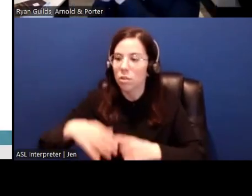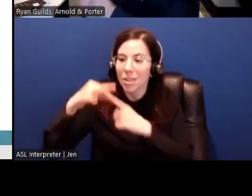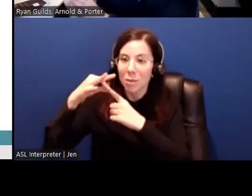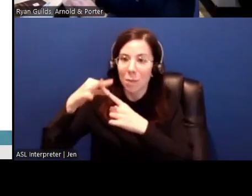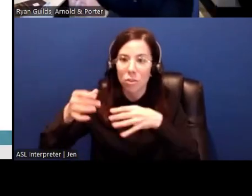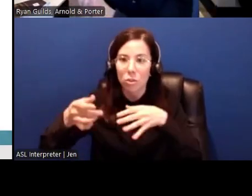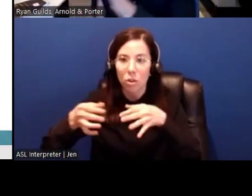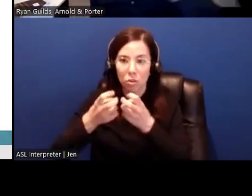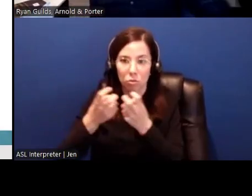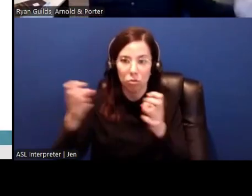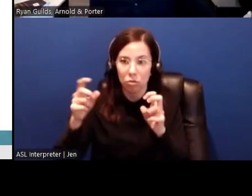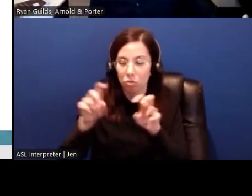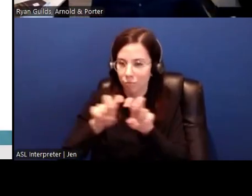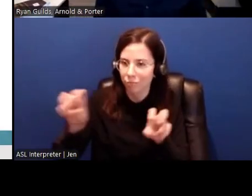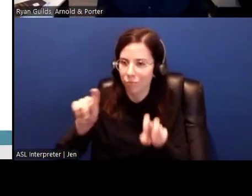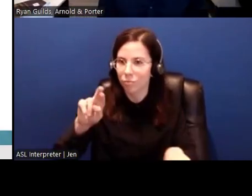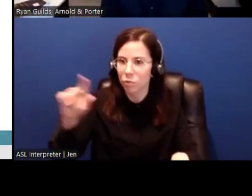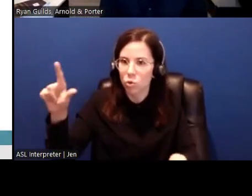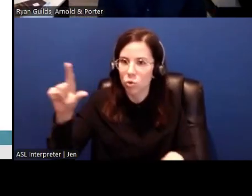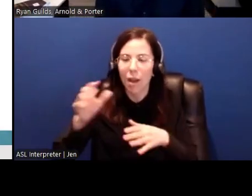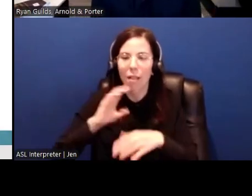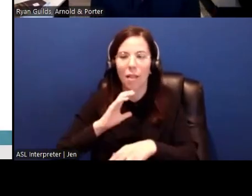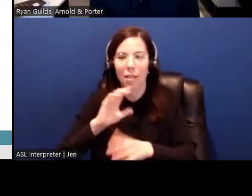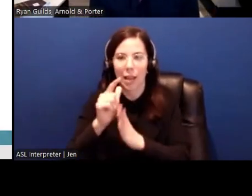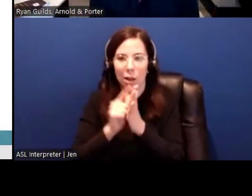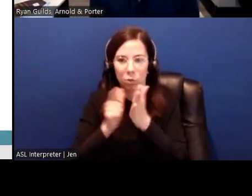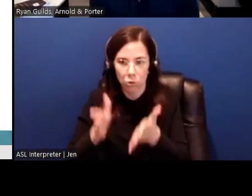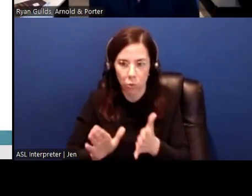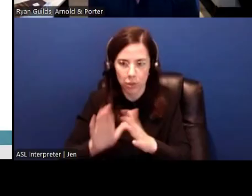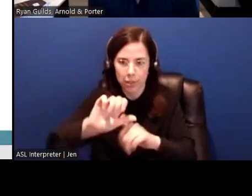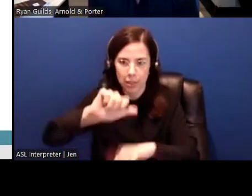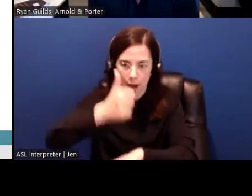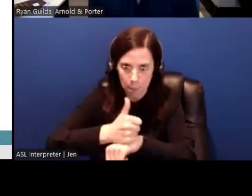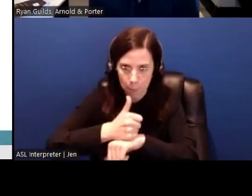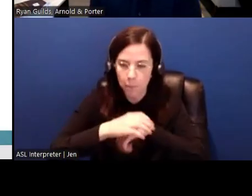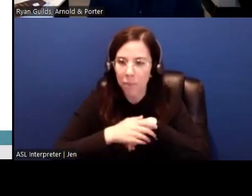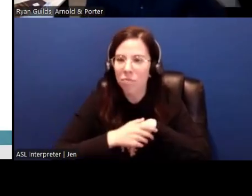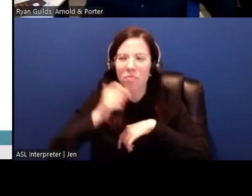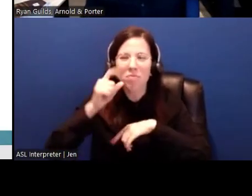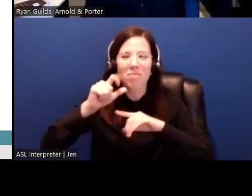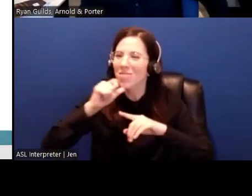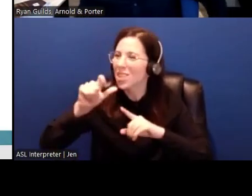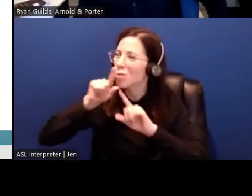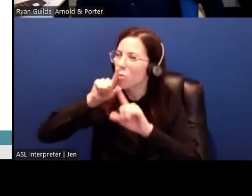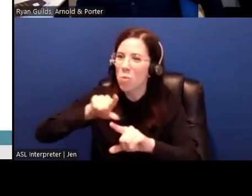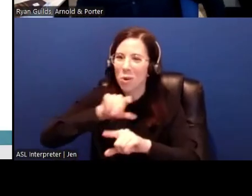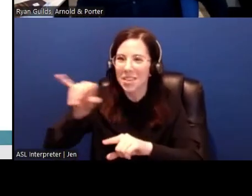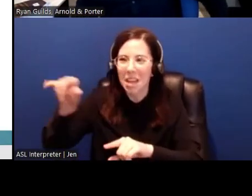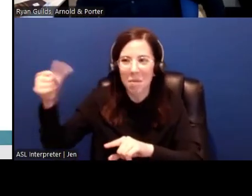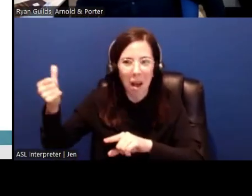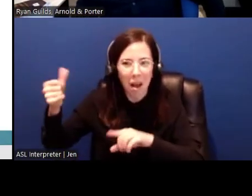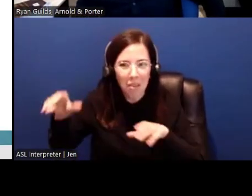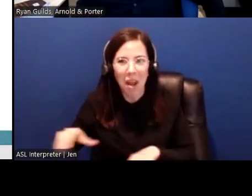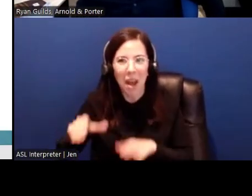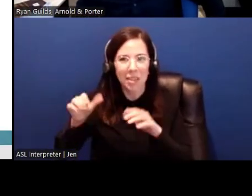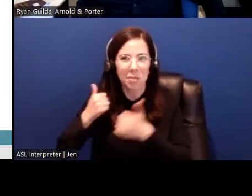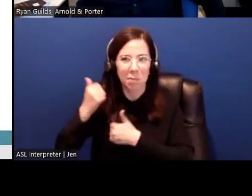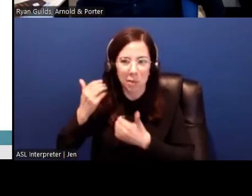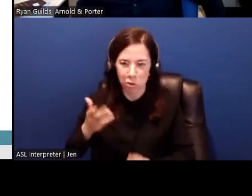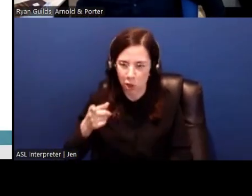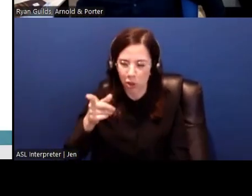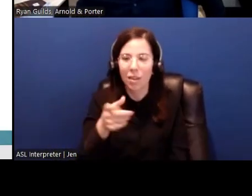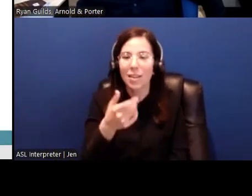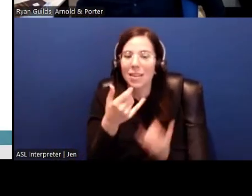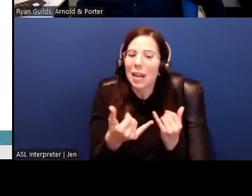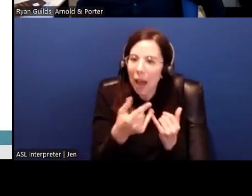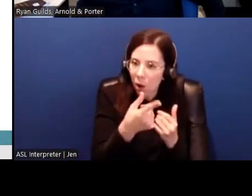is a separate unit that does not report into the chain of command of any of the other active duty units, that has responsibility for